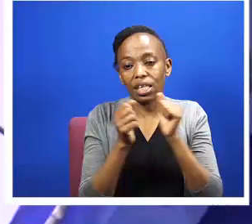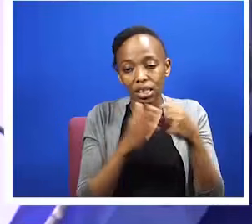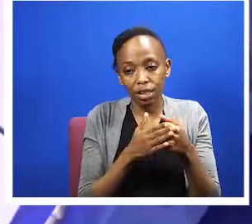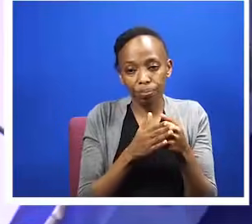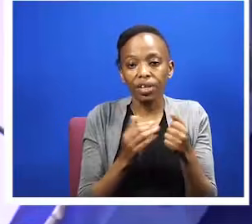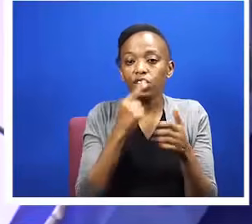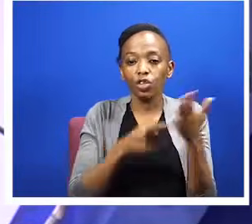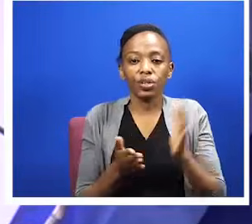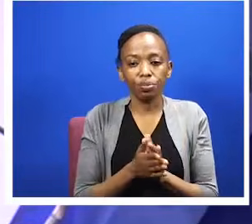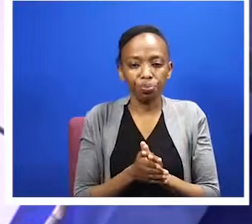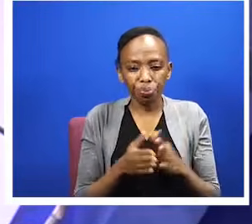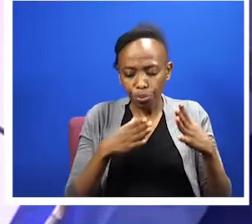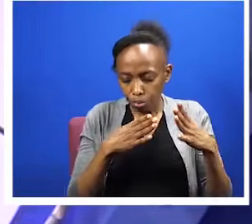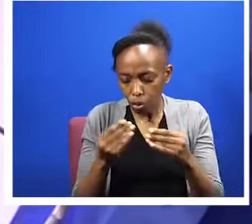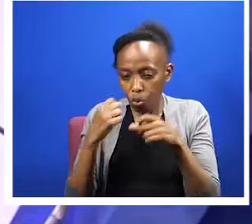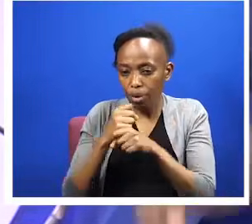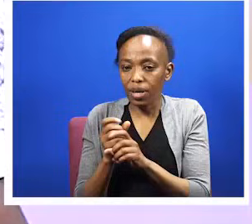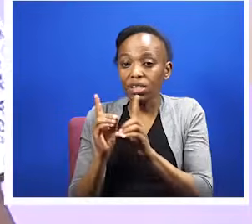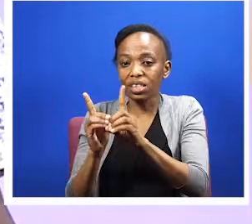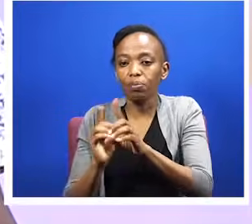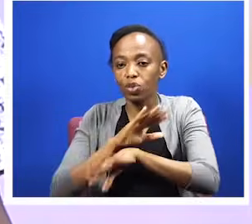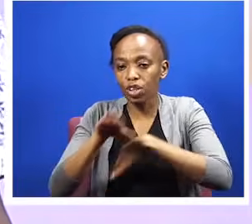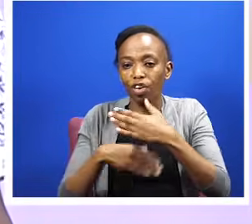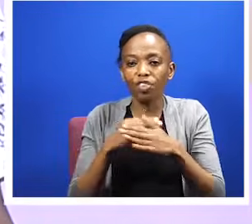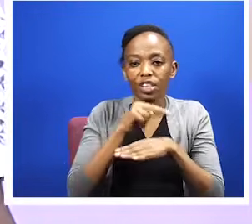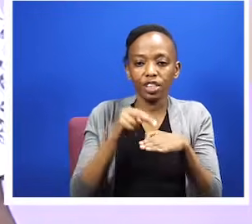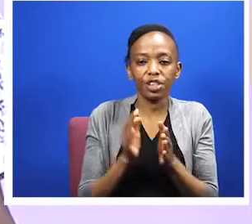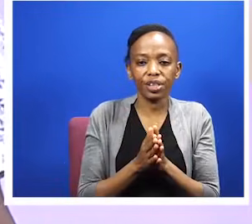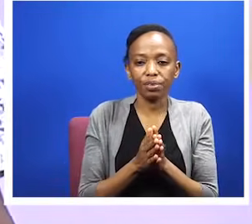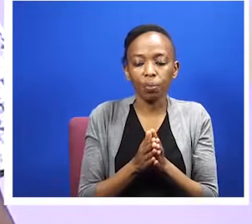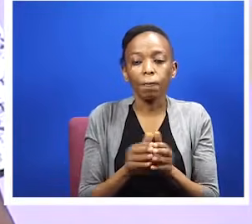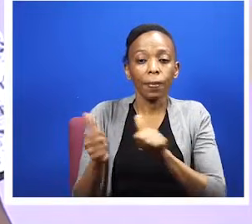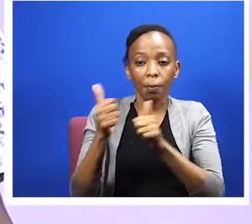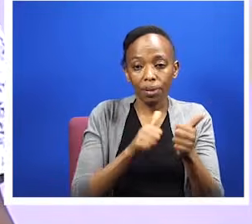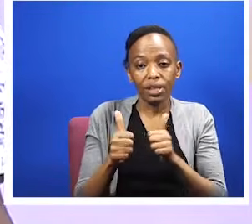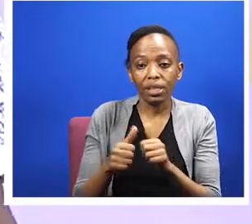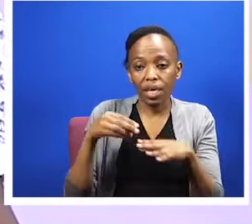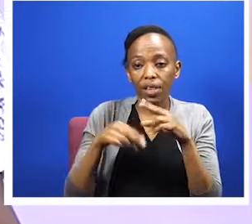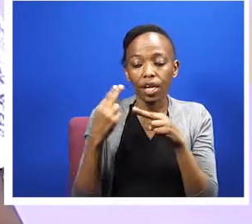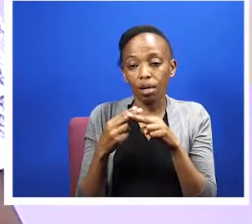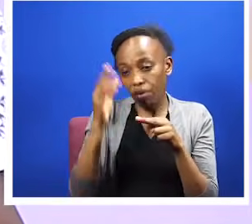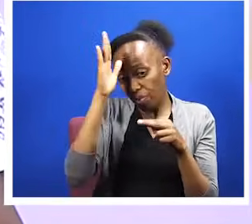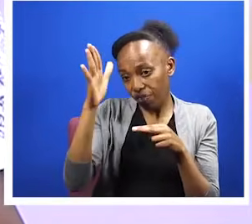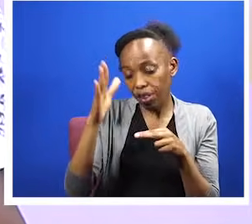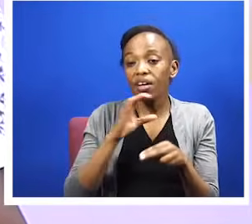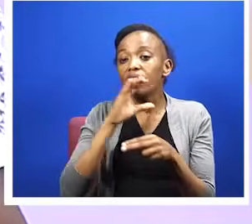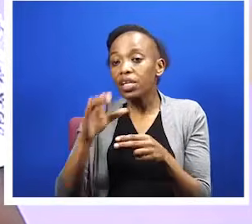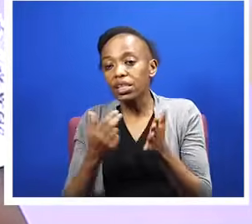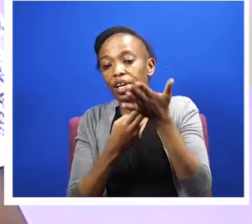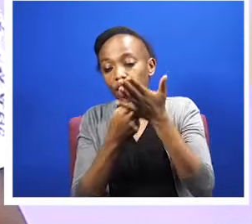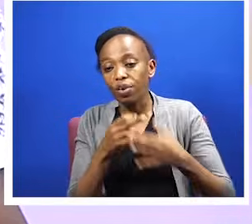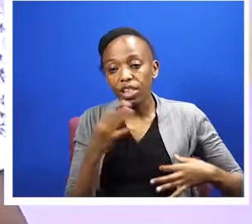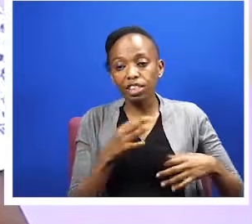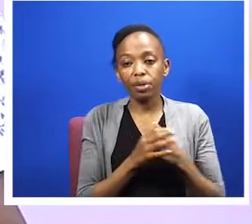what He said, "Go and make disciples of all nations, baptizing them in the name of the Father, the Son, and the